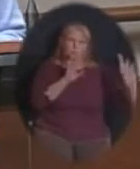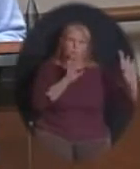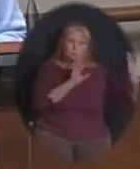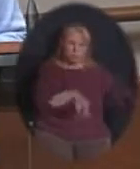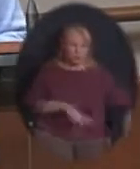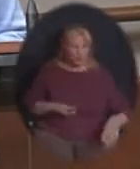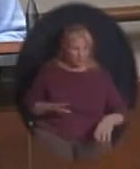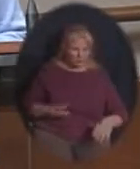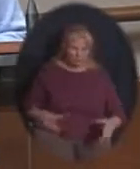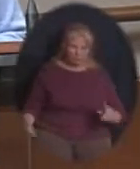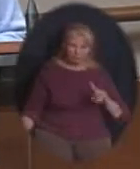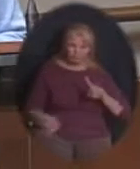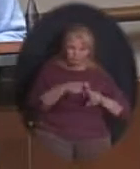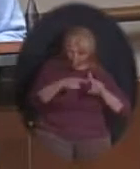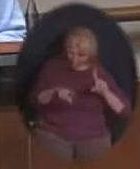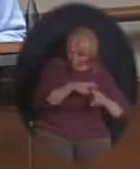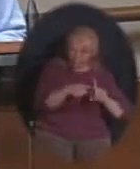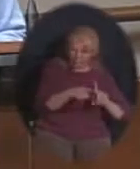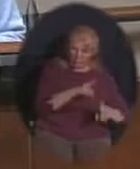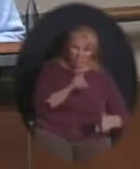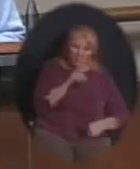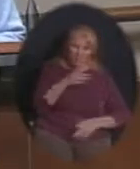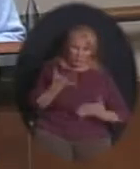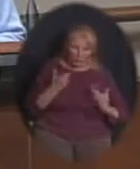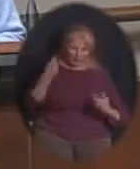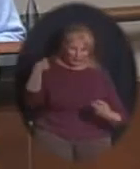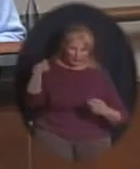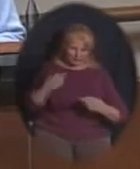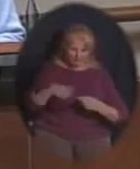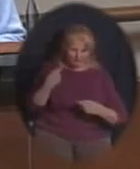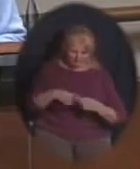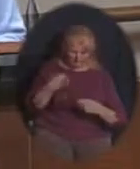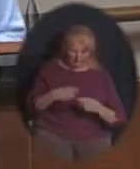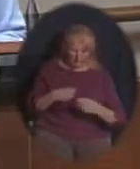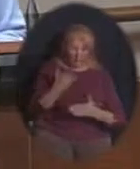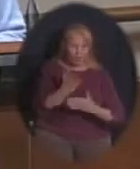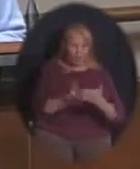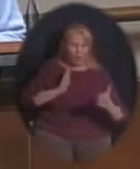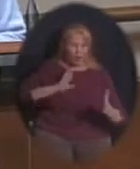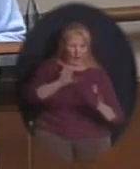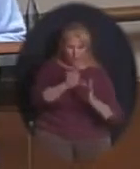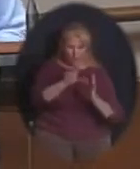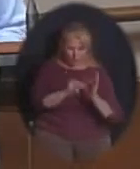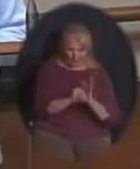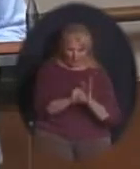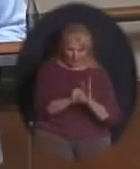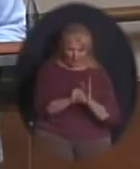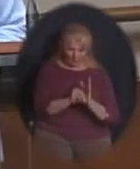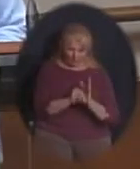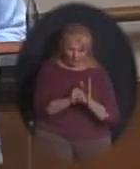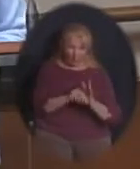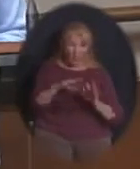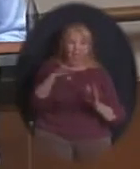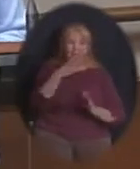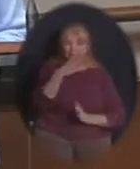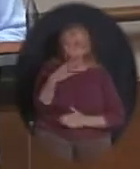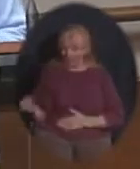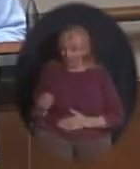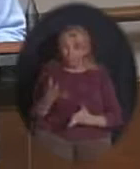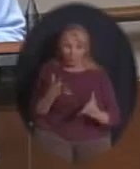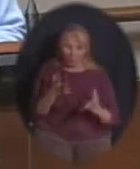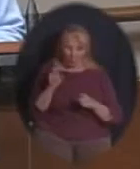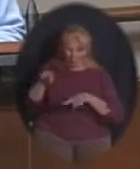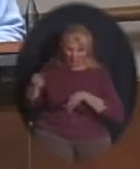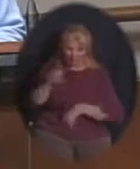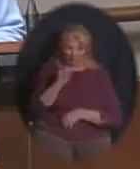only do we want Spanish as part of our curriculum, we want it at Sunnyside next year, and we're willing to do whatever it takes to encourage you to consider